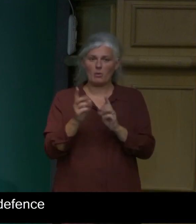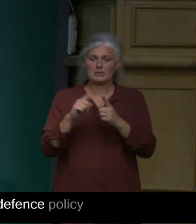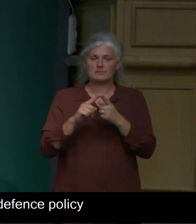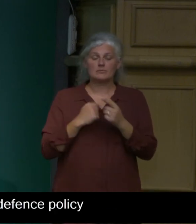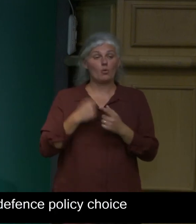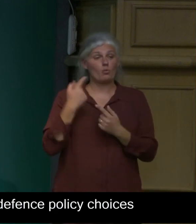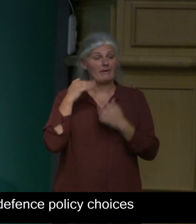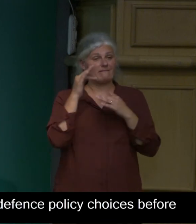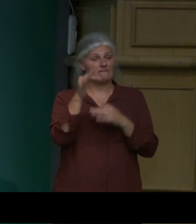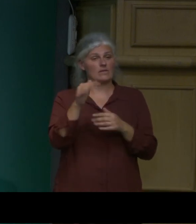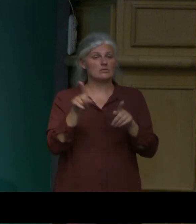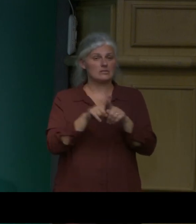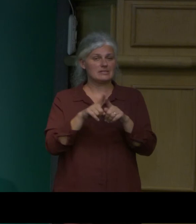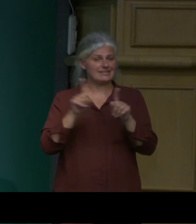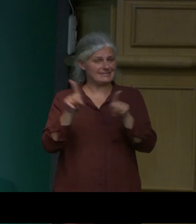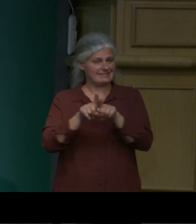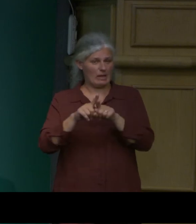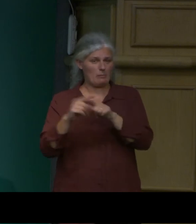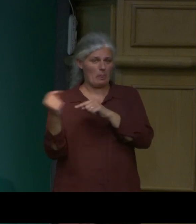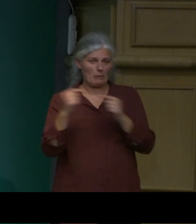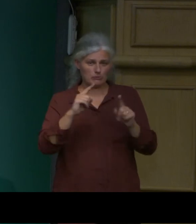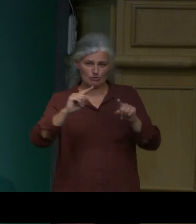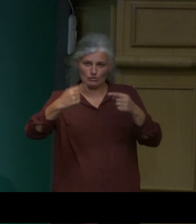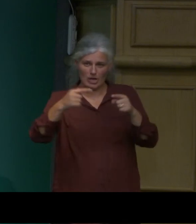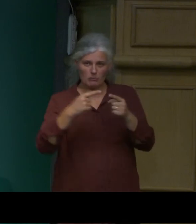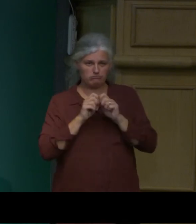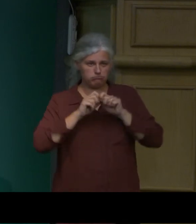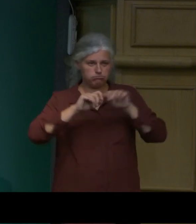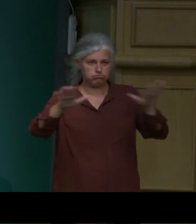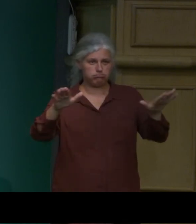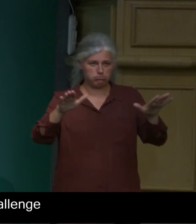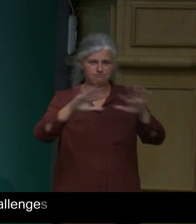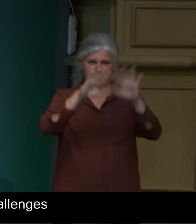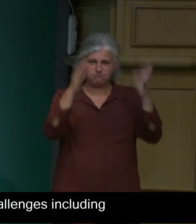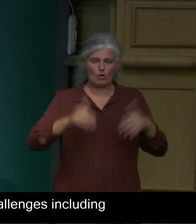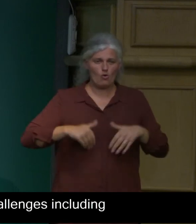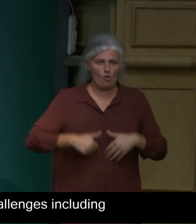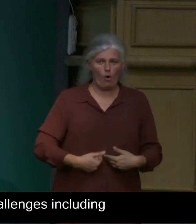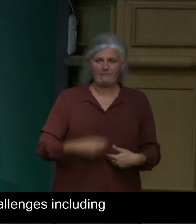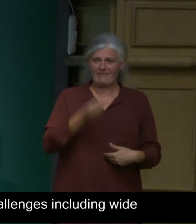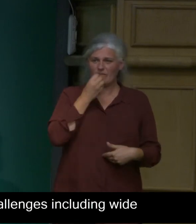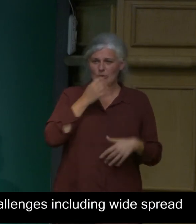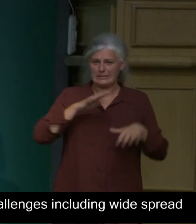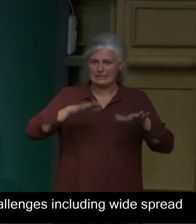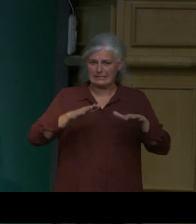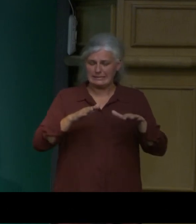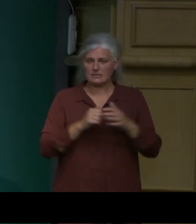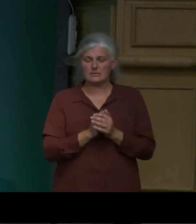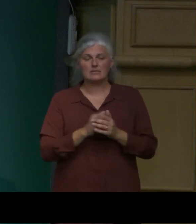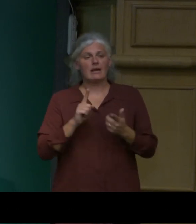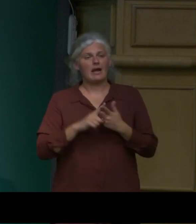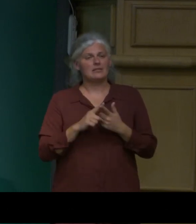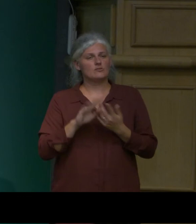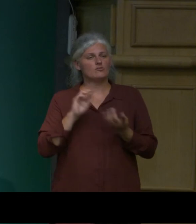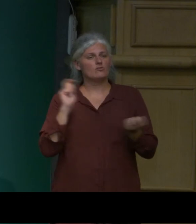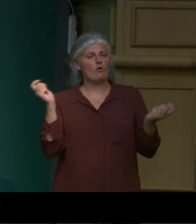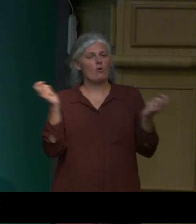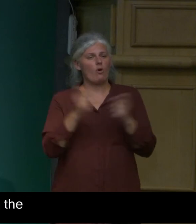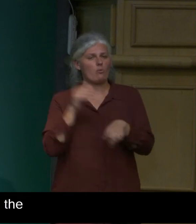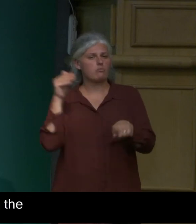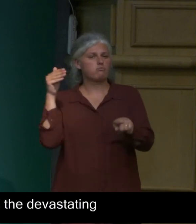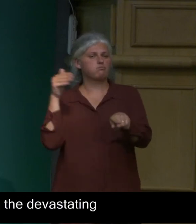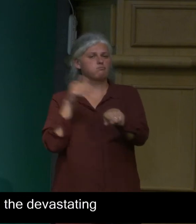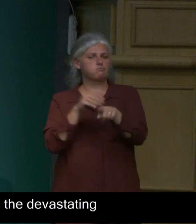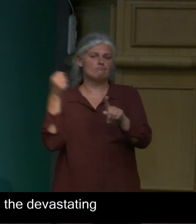we Face sustainable development challenges including widespread Global hunger and food insecurity and the devastating impacts of